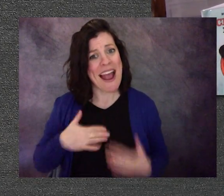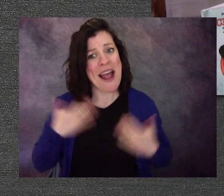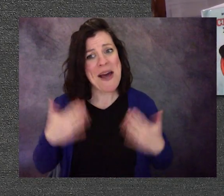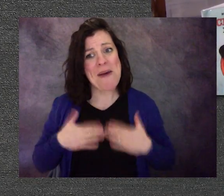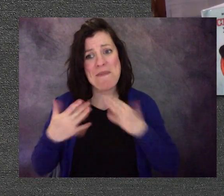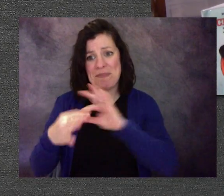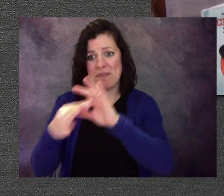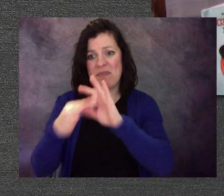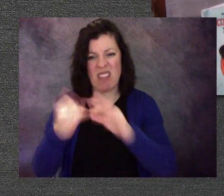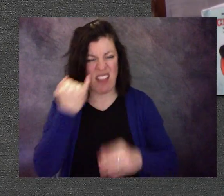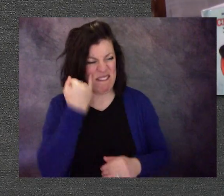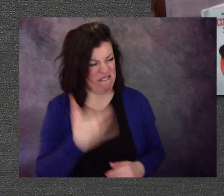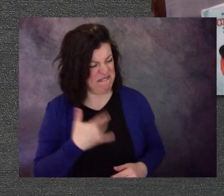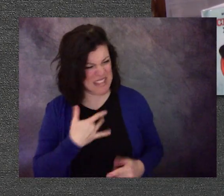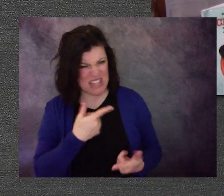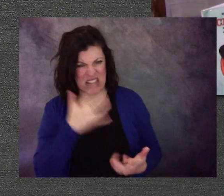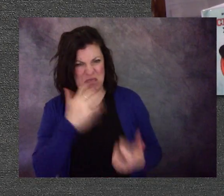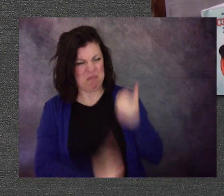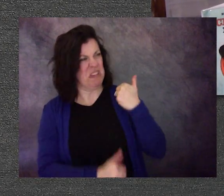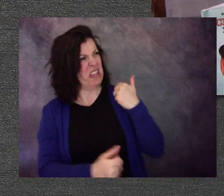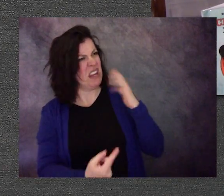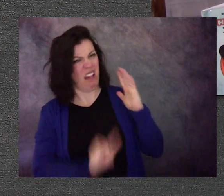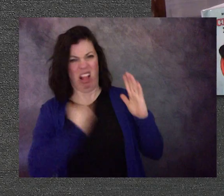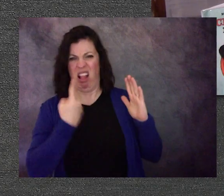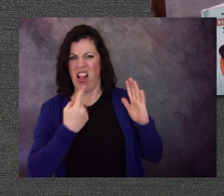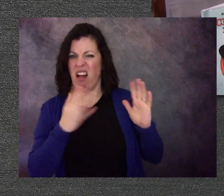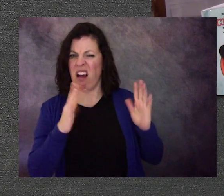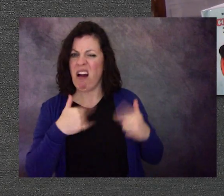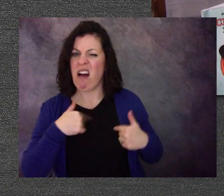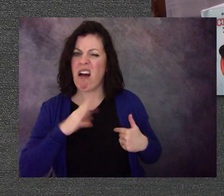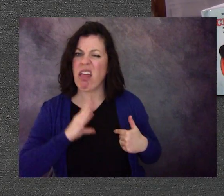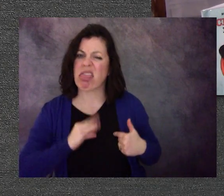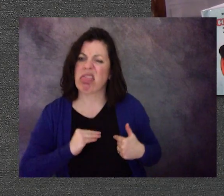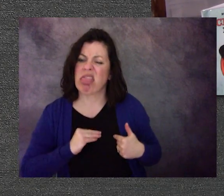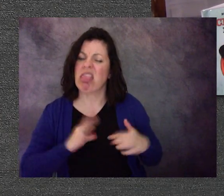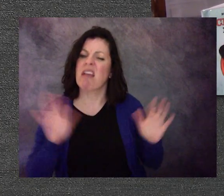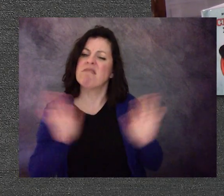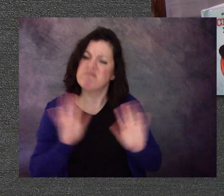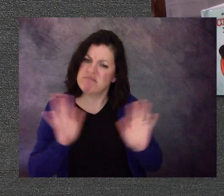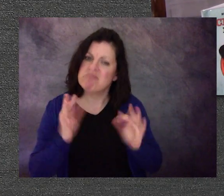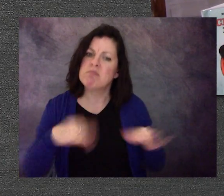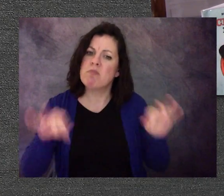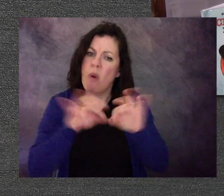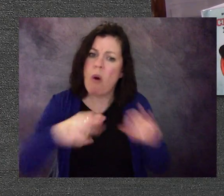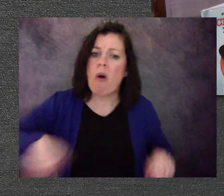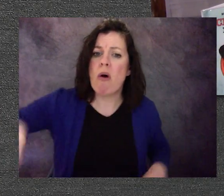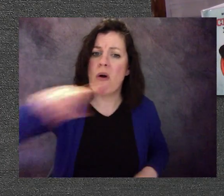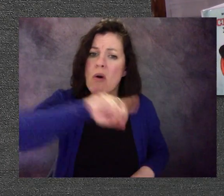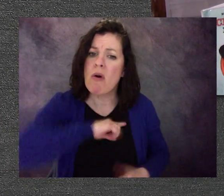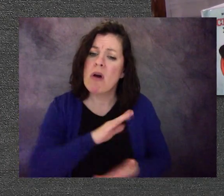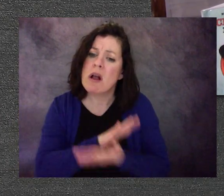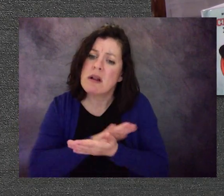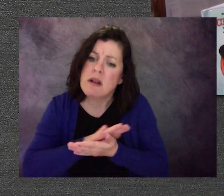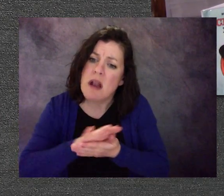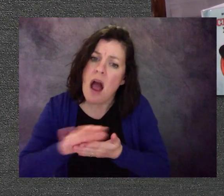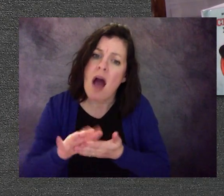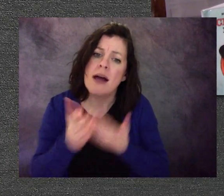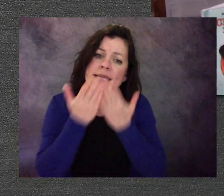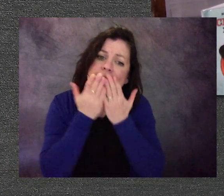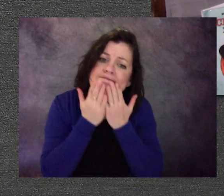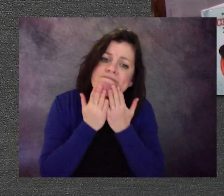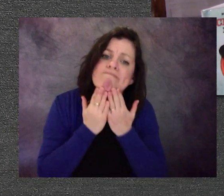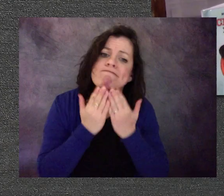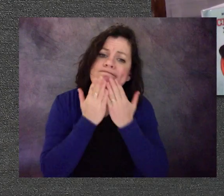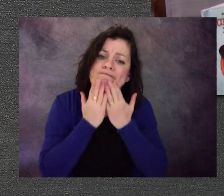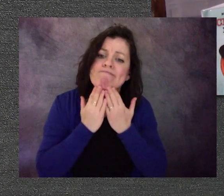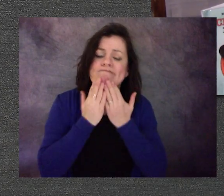it sometimes hurts their feelings. So we want to make sure that we are being extra super duper kind to our friends, just like Clifford. And that's why I love him,